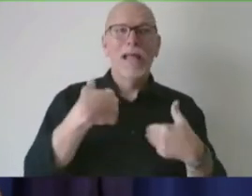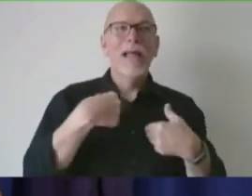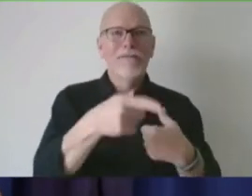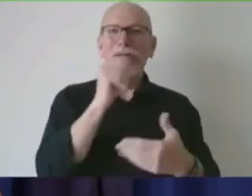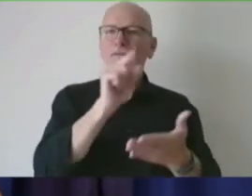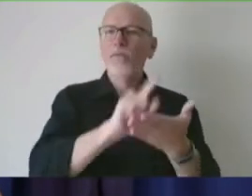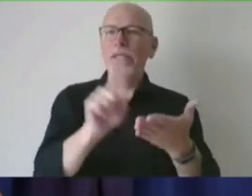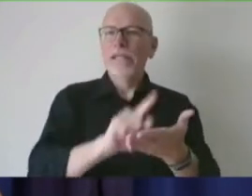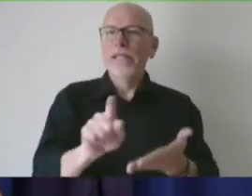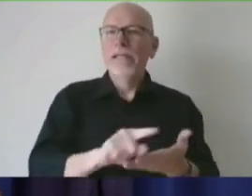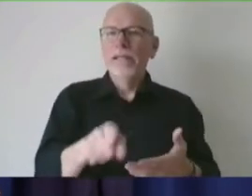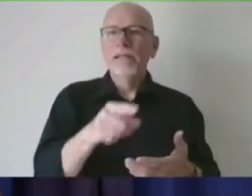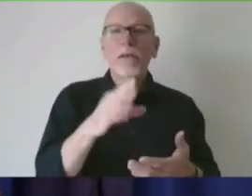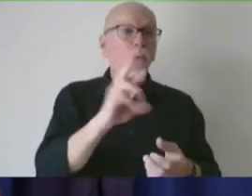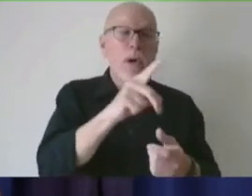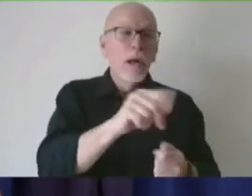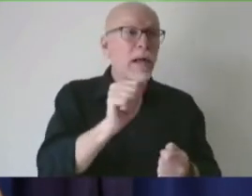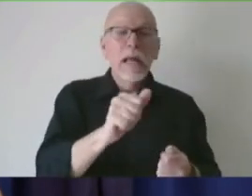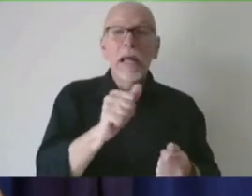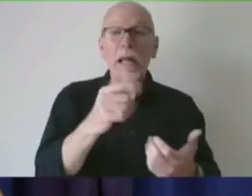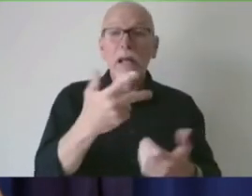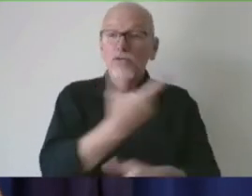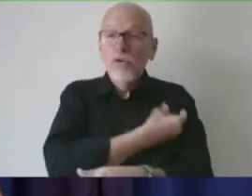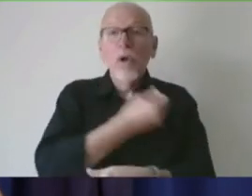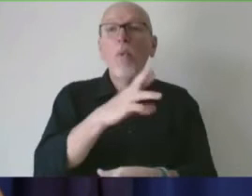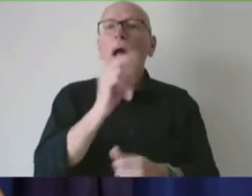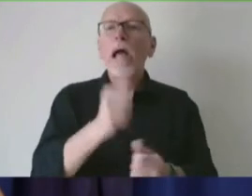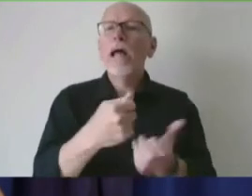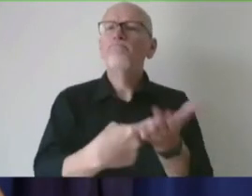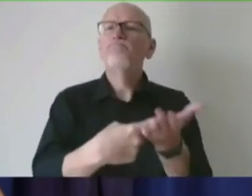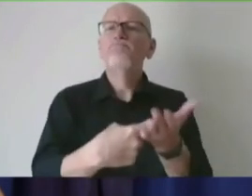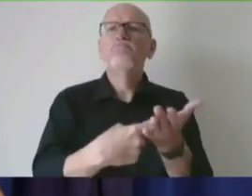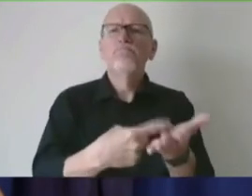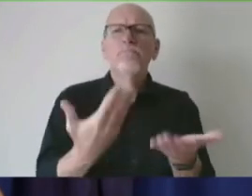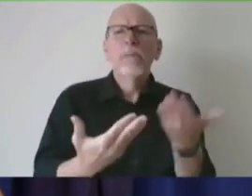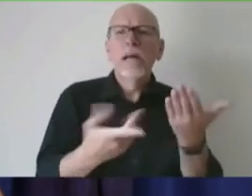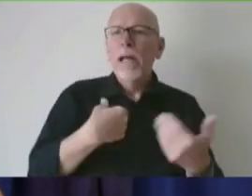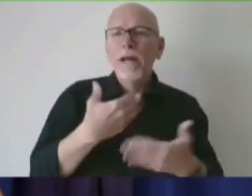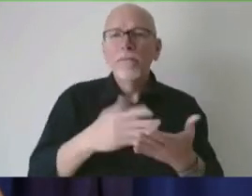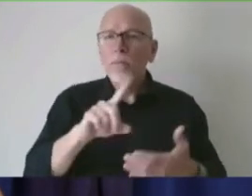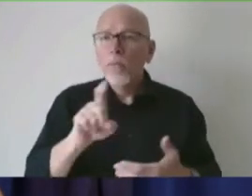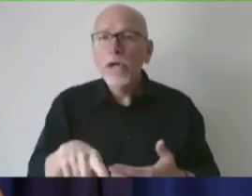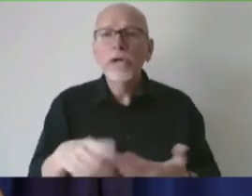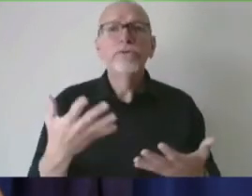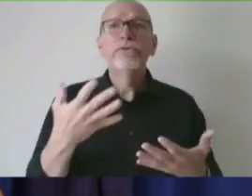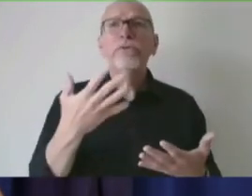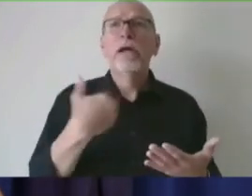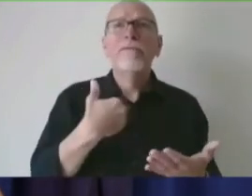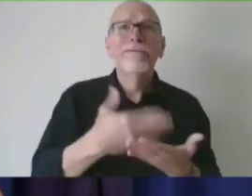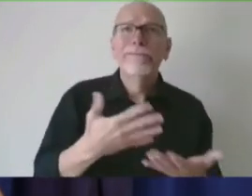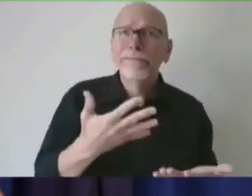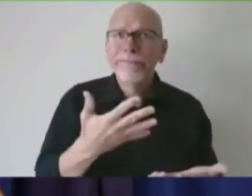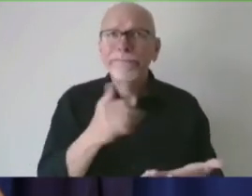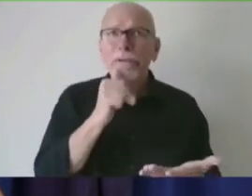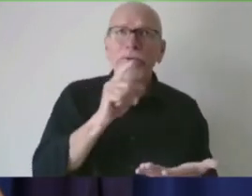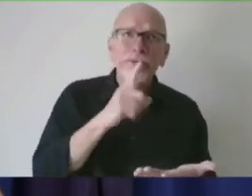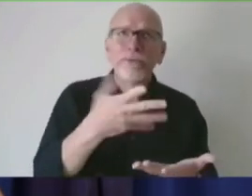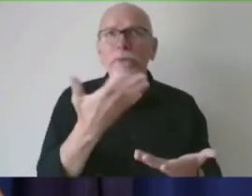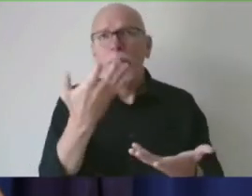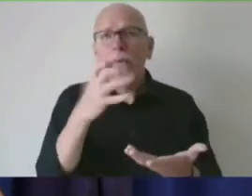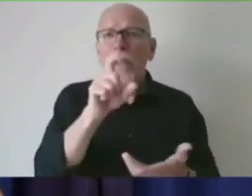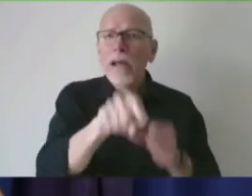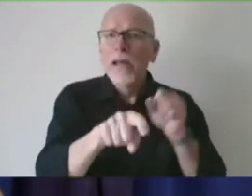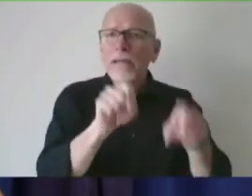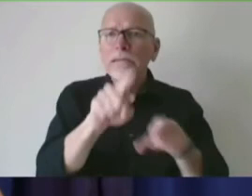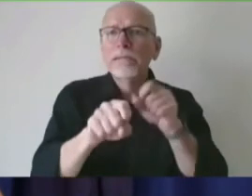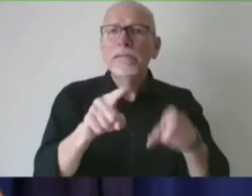even just to discuss if people have questions, right? We understand that there just may be some questions and some people that want to express the barriers or concerns